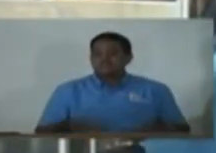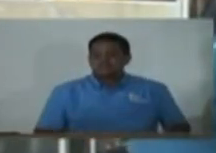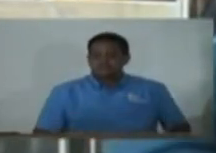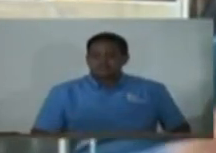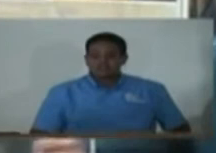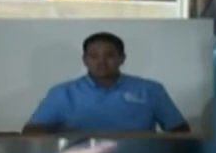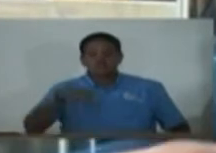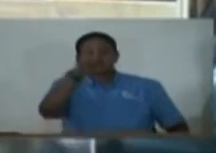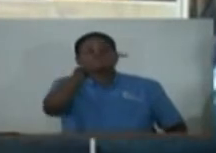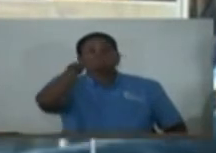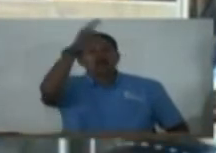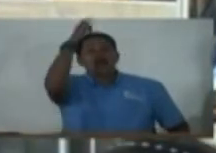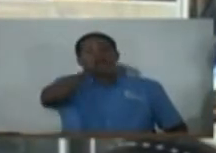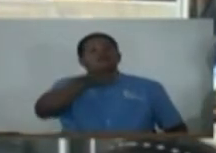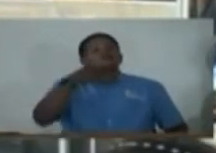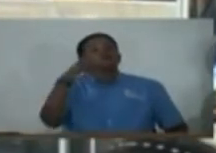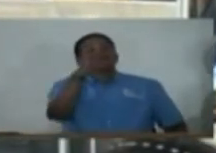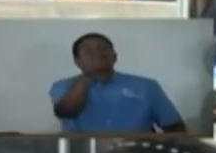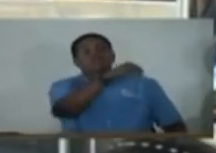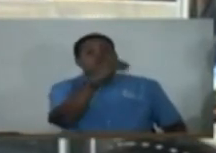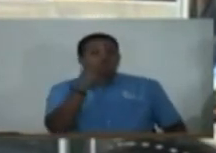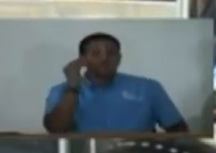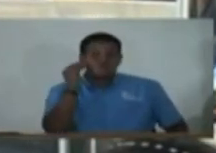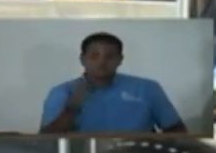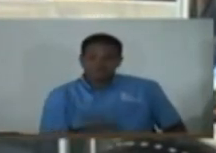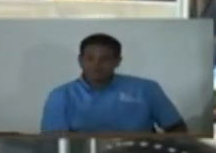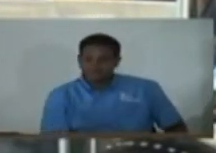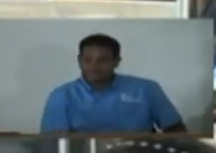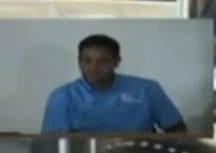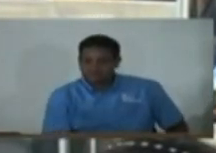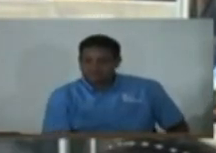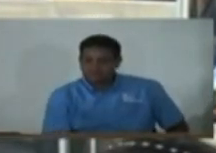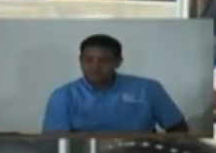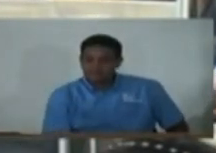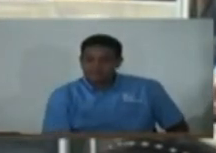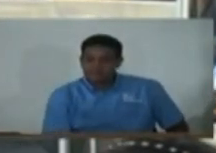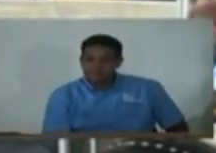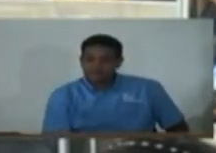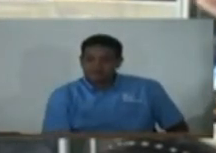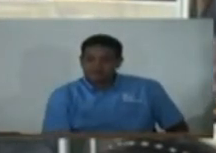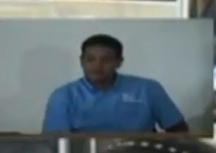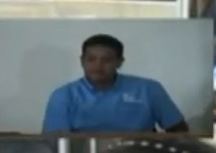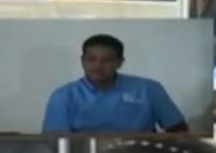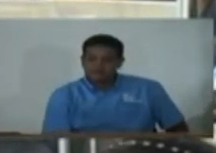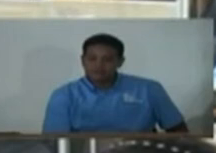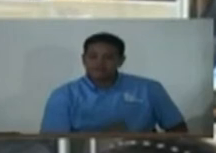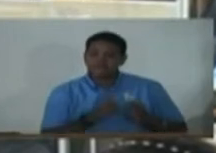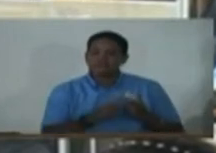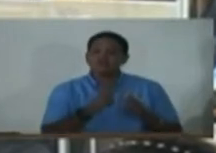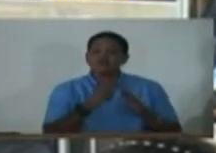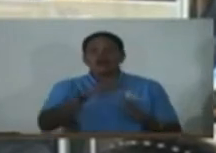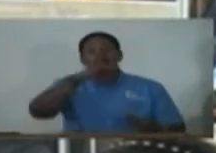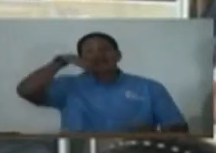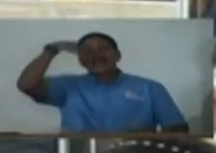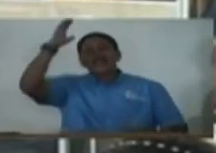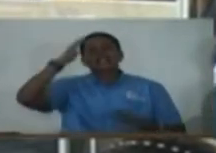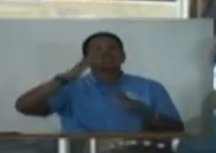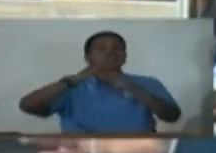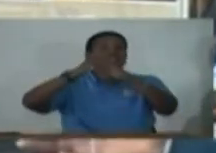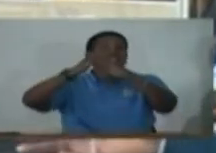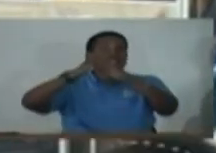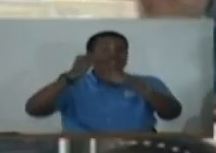and those who are high risk, you stay home. They call it elder shielding. If we could do